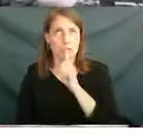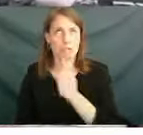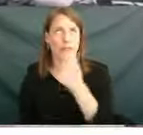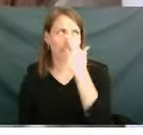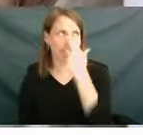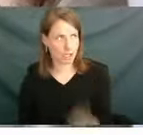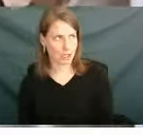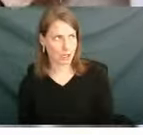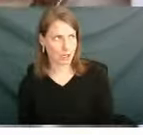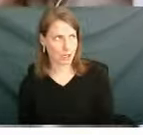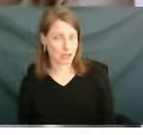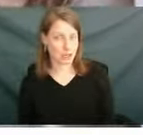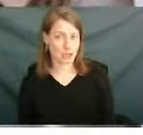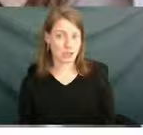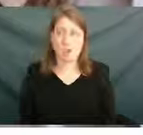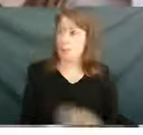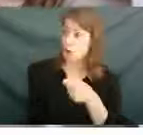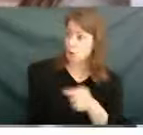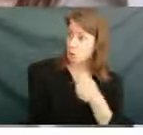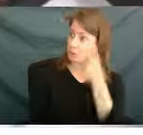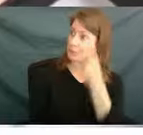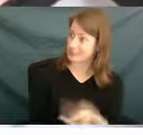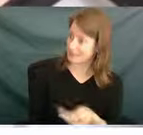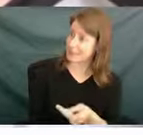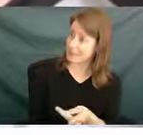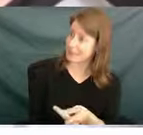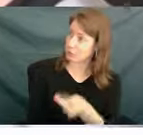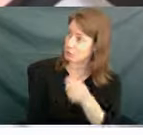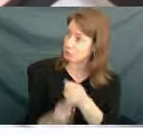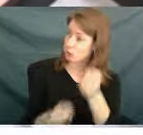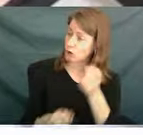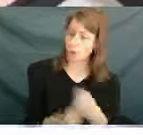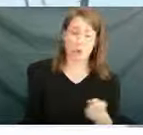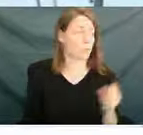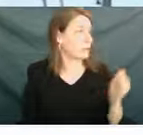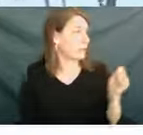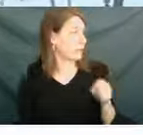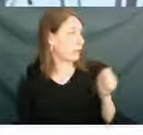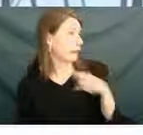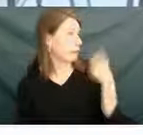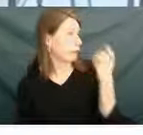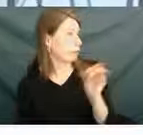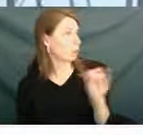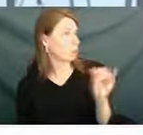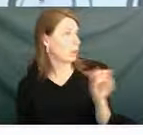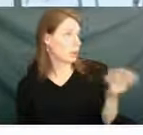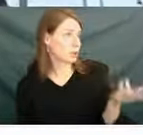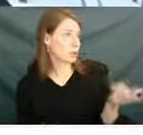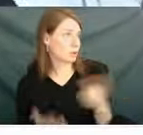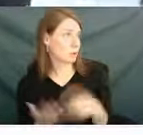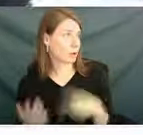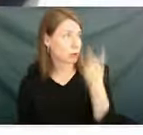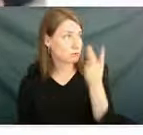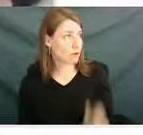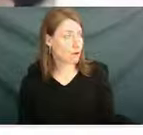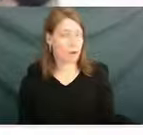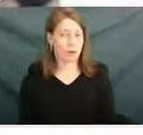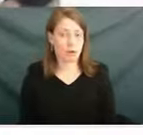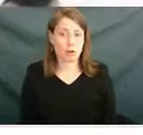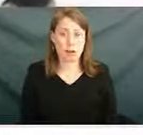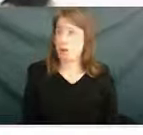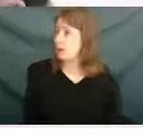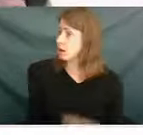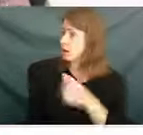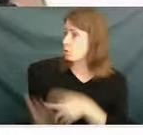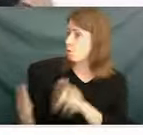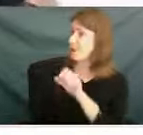that this was a joke? Well, yeah, it looked like it from what I saw. Would you like to have been my client? Would you like to have been laughed at?